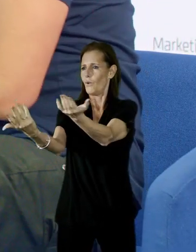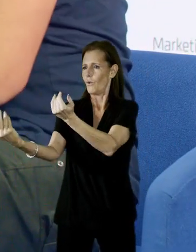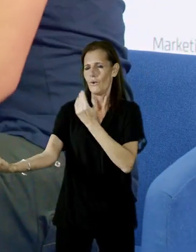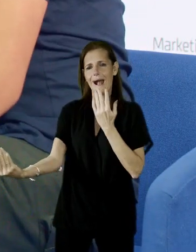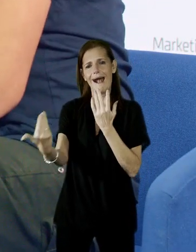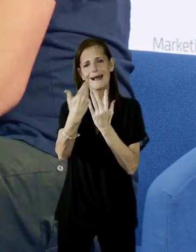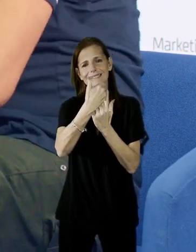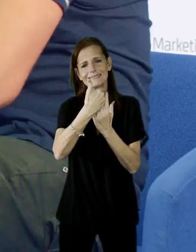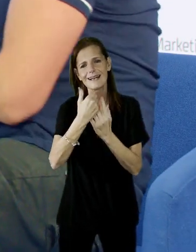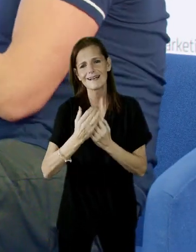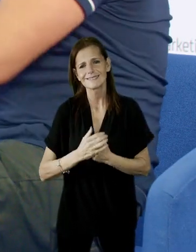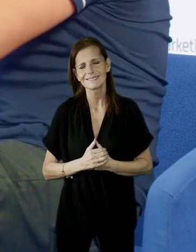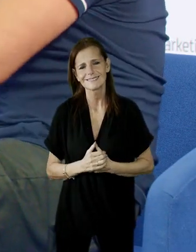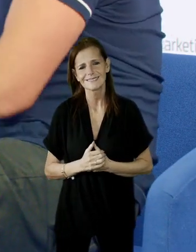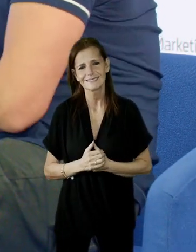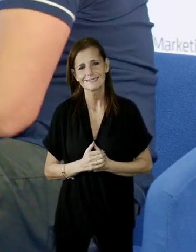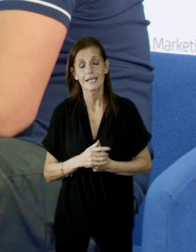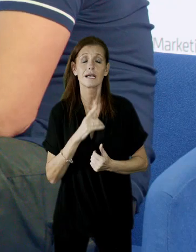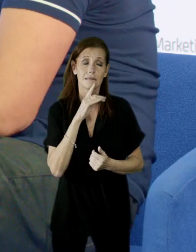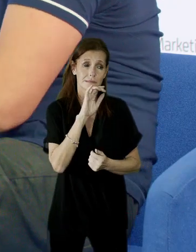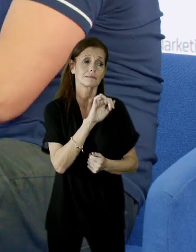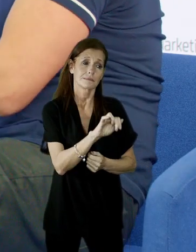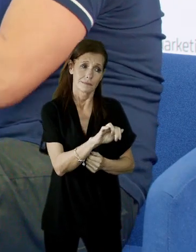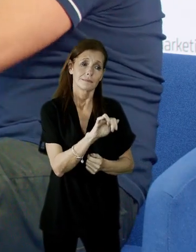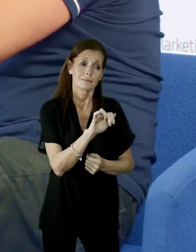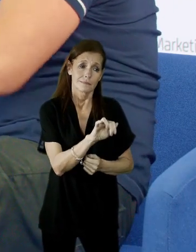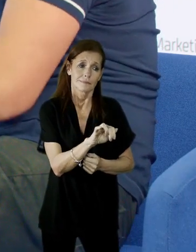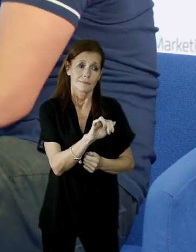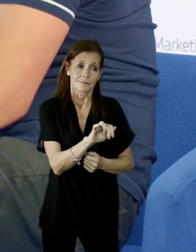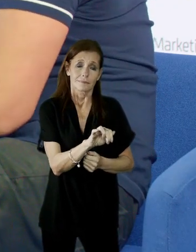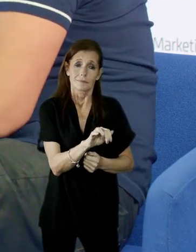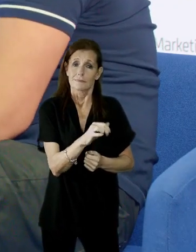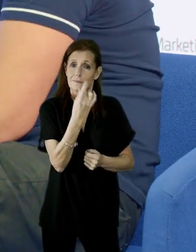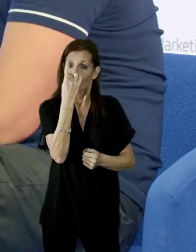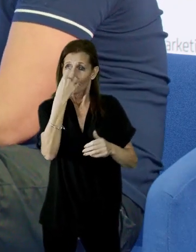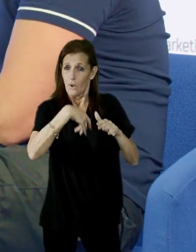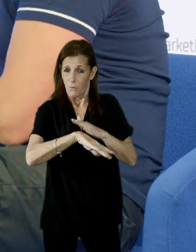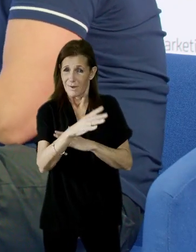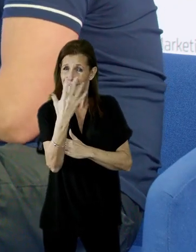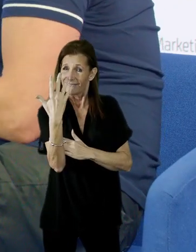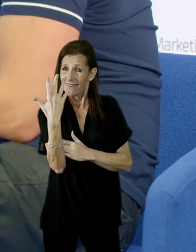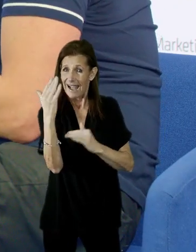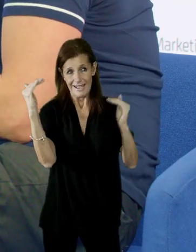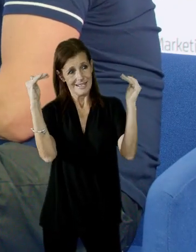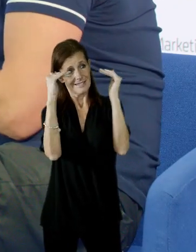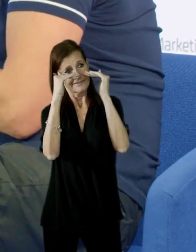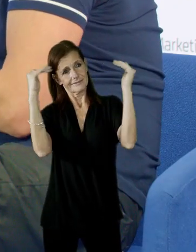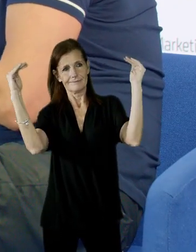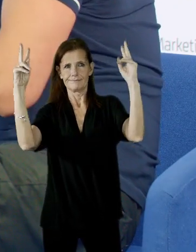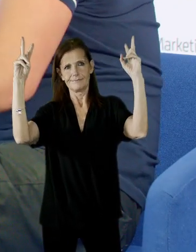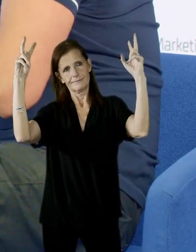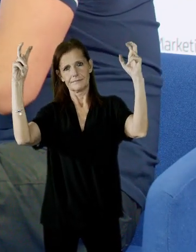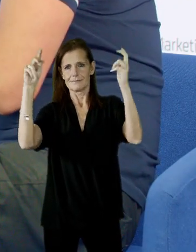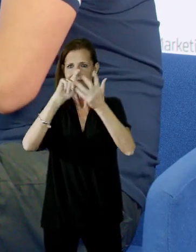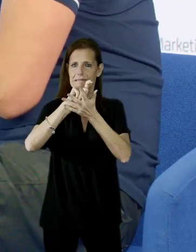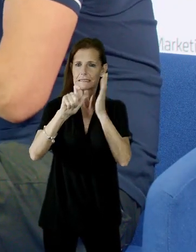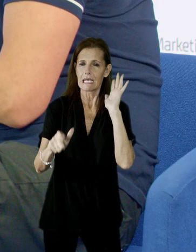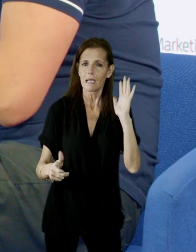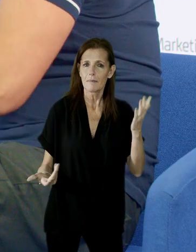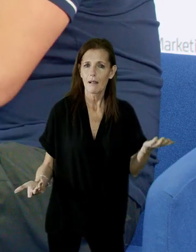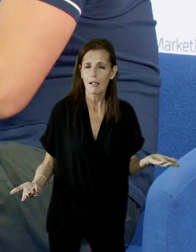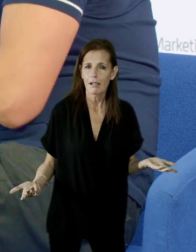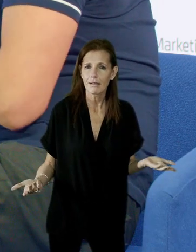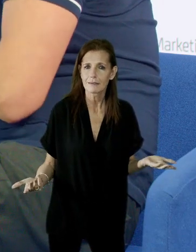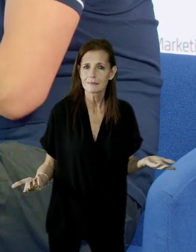said, with 1 in 5 people meeting the government's standard, as it were, for being disabled, the disabled